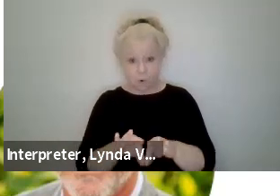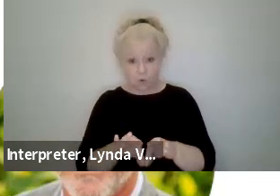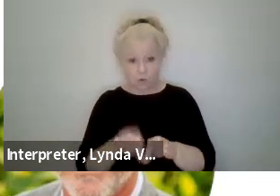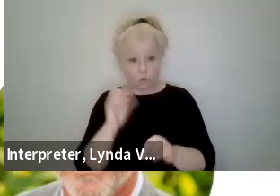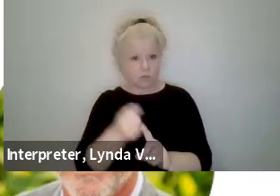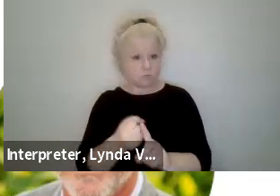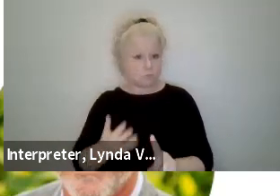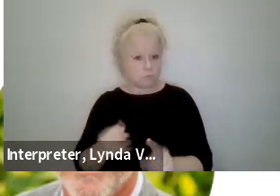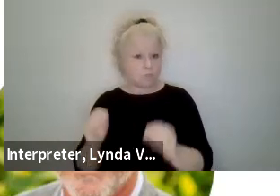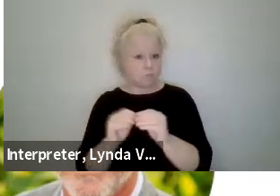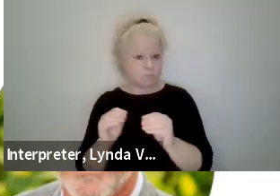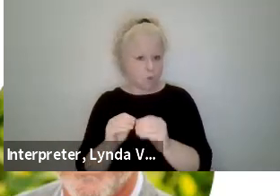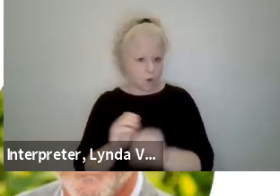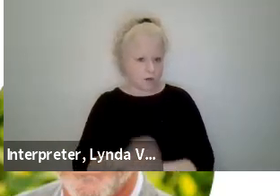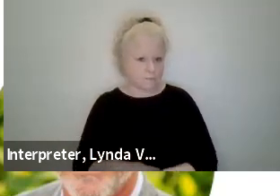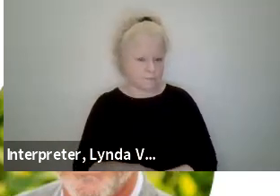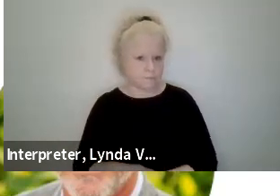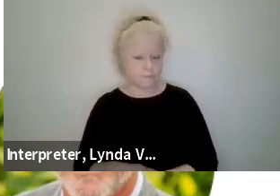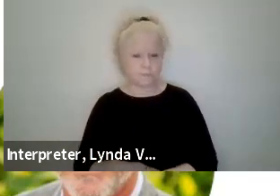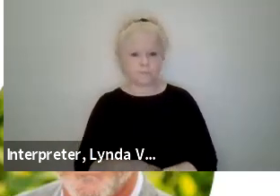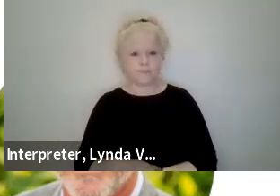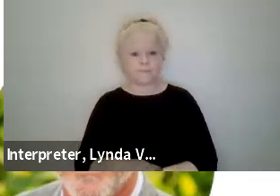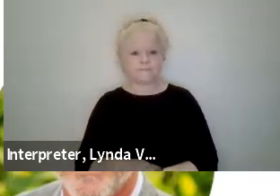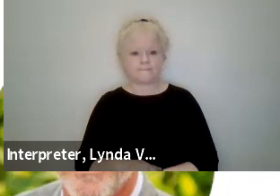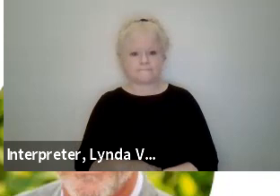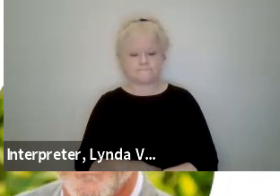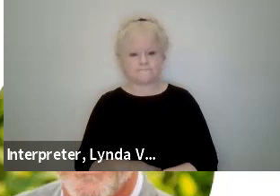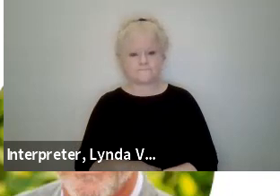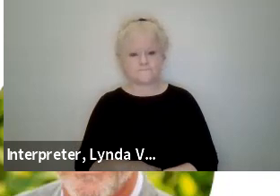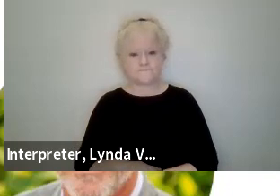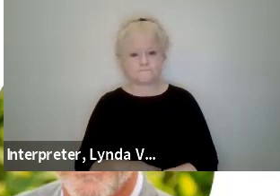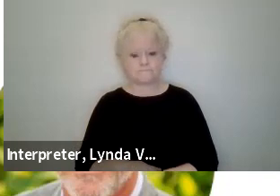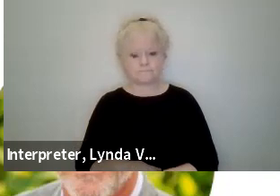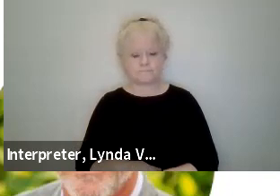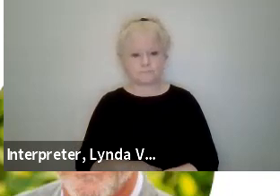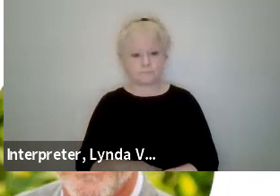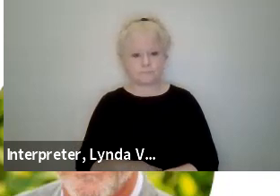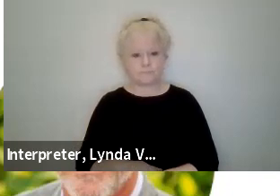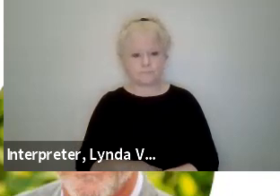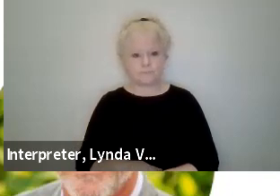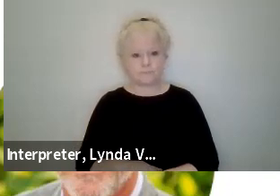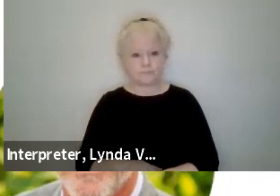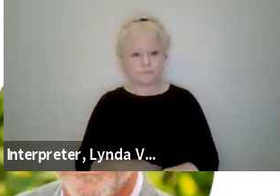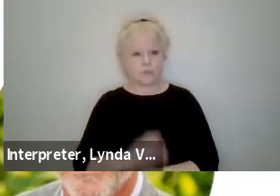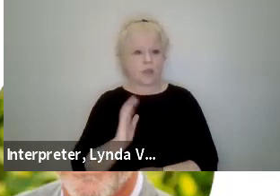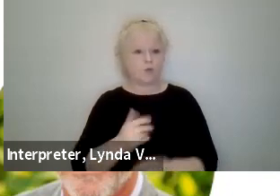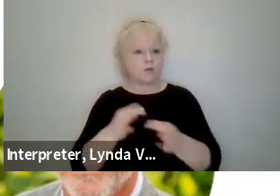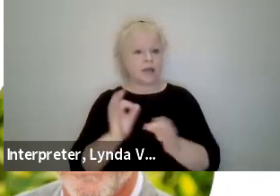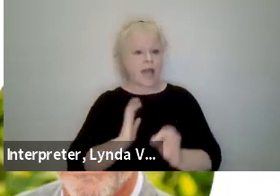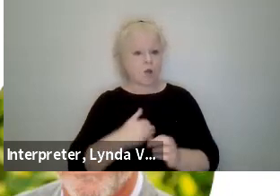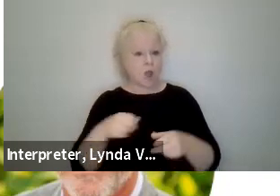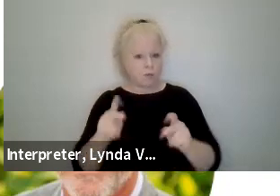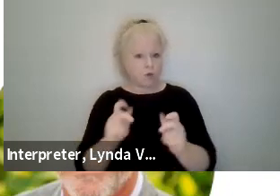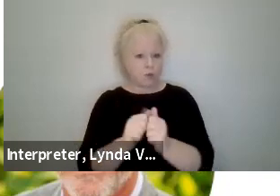about that in just a second. But in this particular case, I'll talk to you about what our opportunity was with